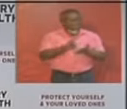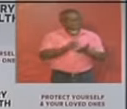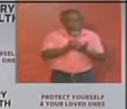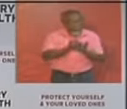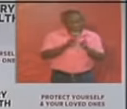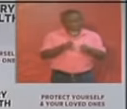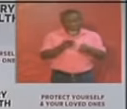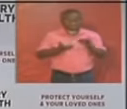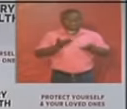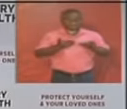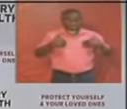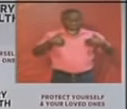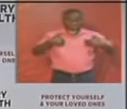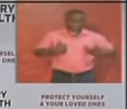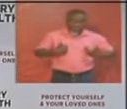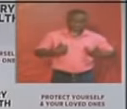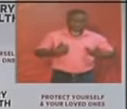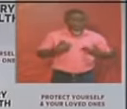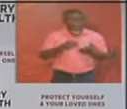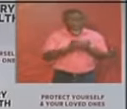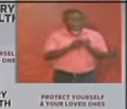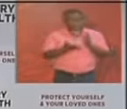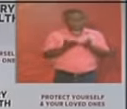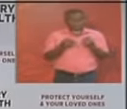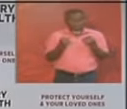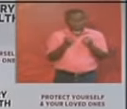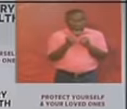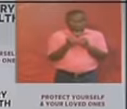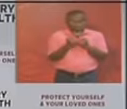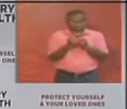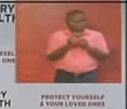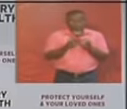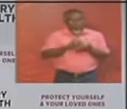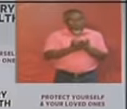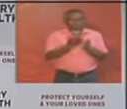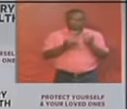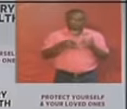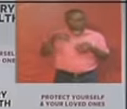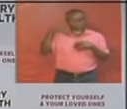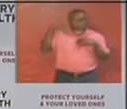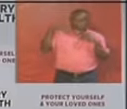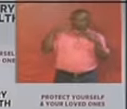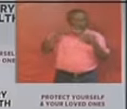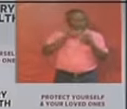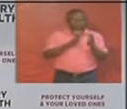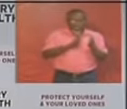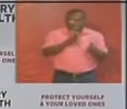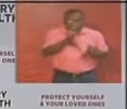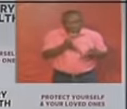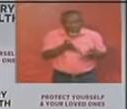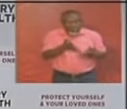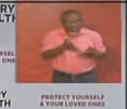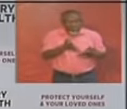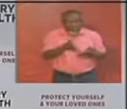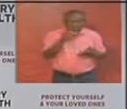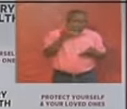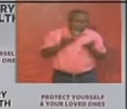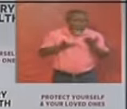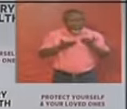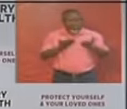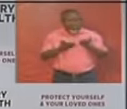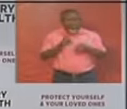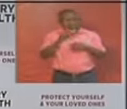may experience chills, headaches, nausea, vomiting. These are seen in about one out of every 10